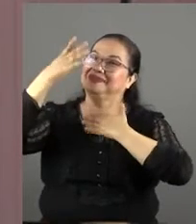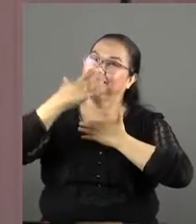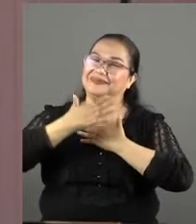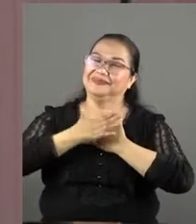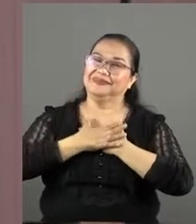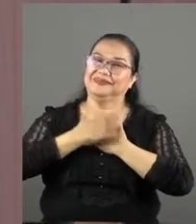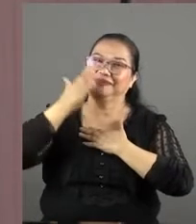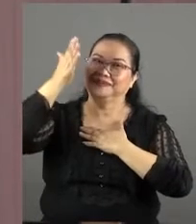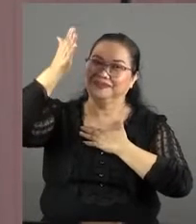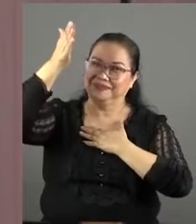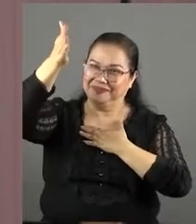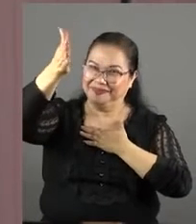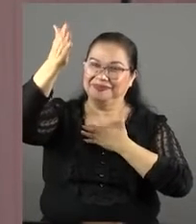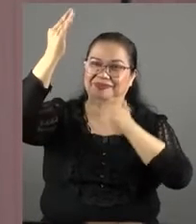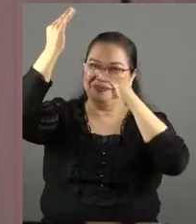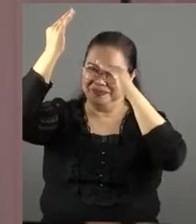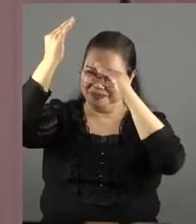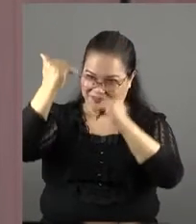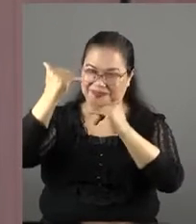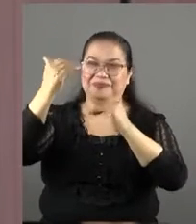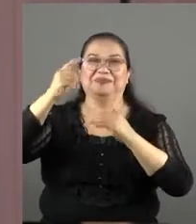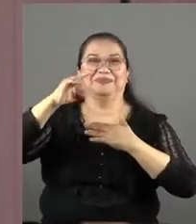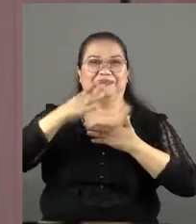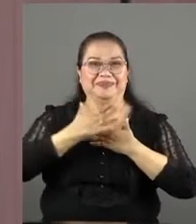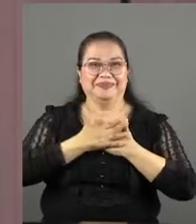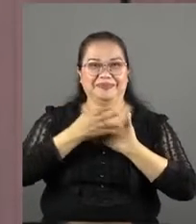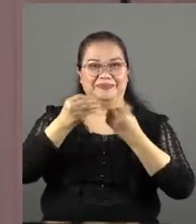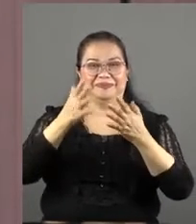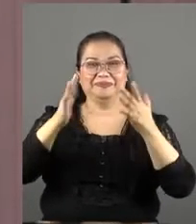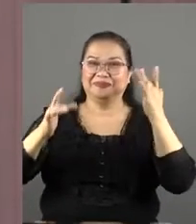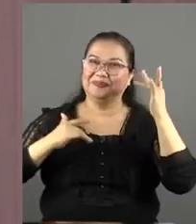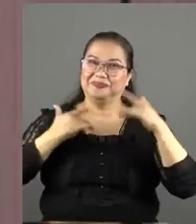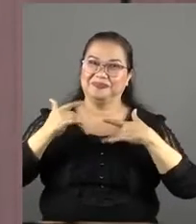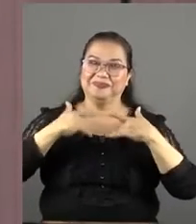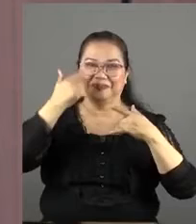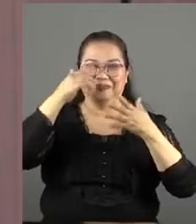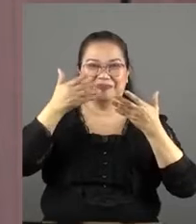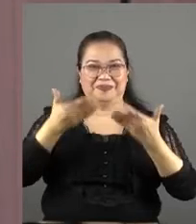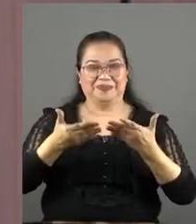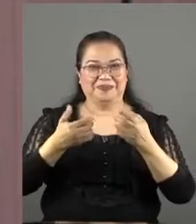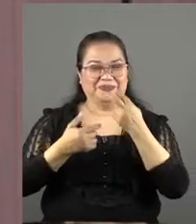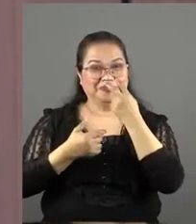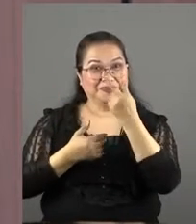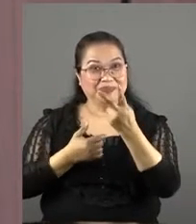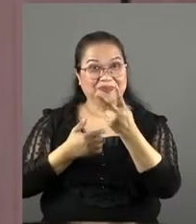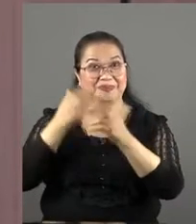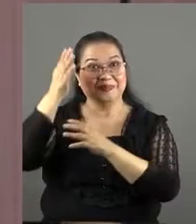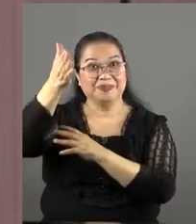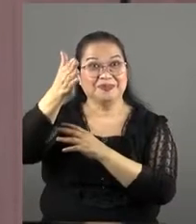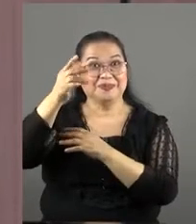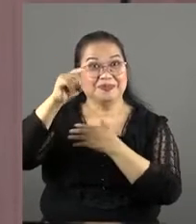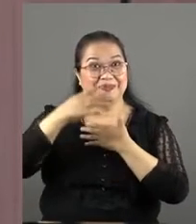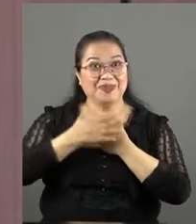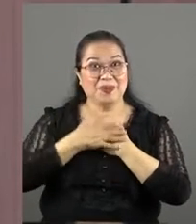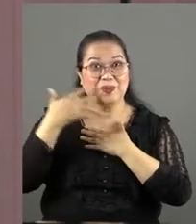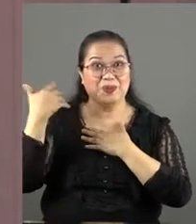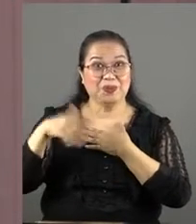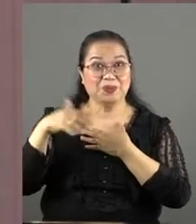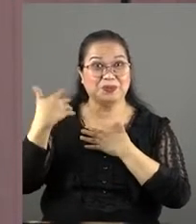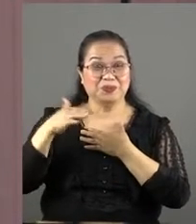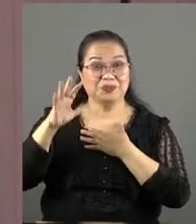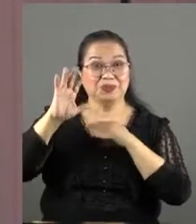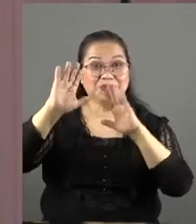in future grace gives joy for the present. You've just looked at future grace. Isn't it wonderful?